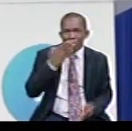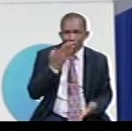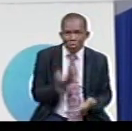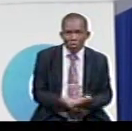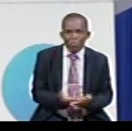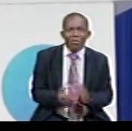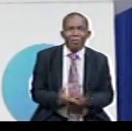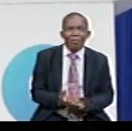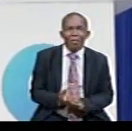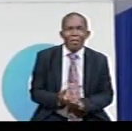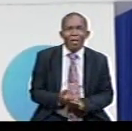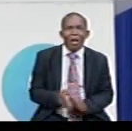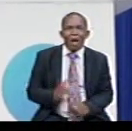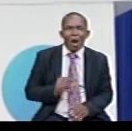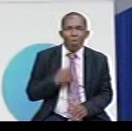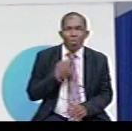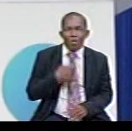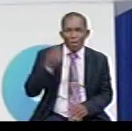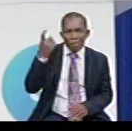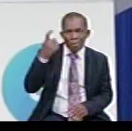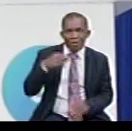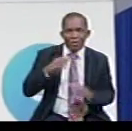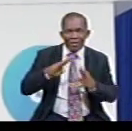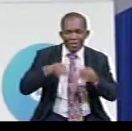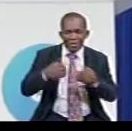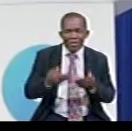I will need to render thanks to him.